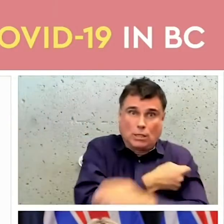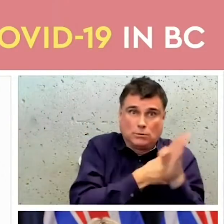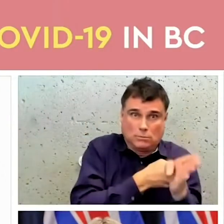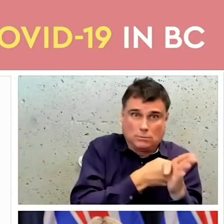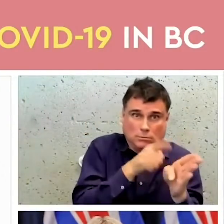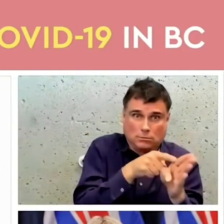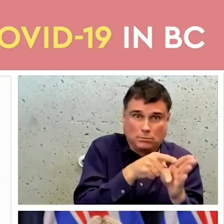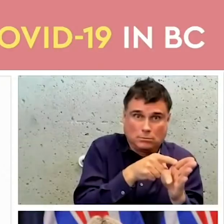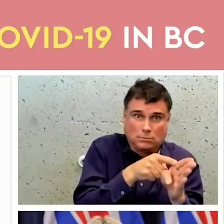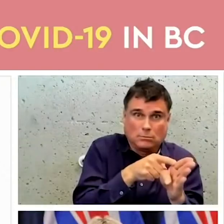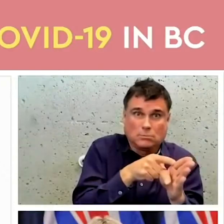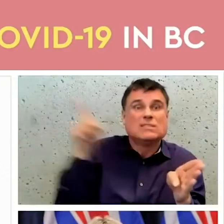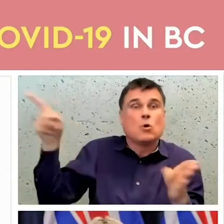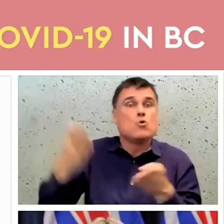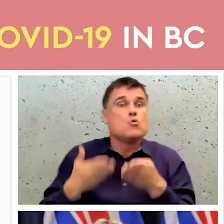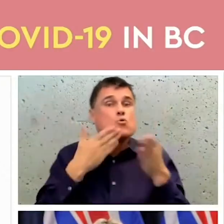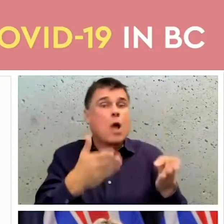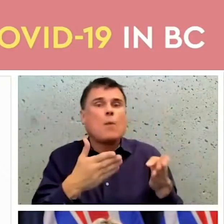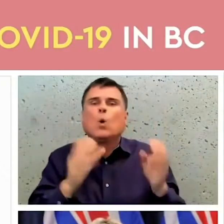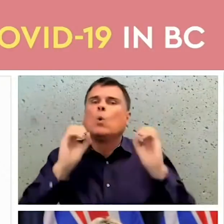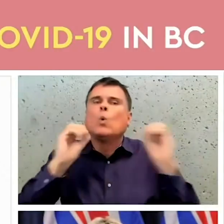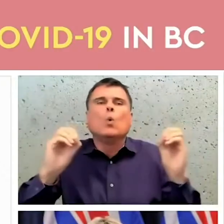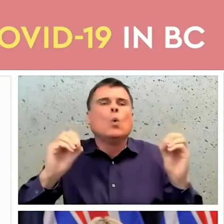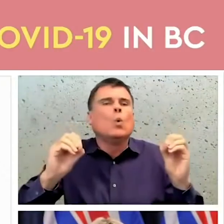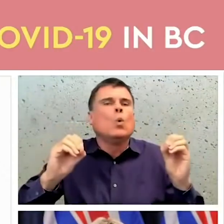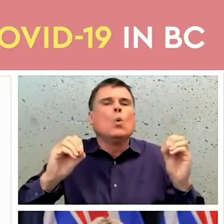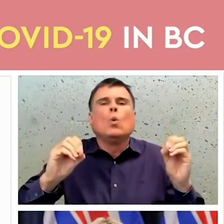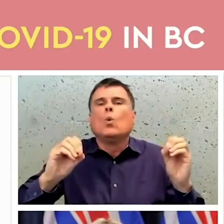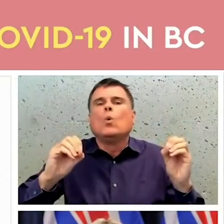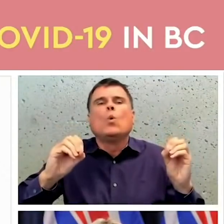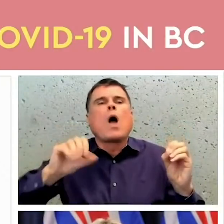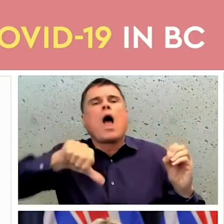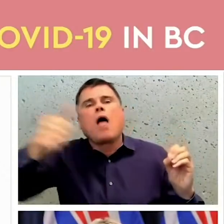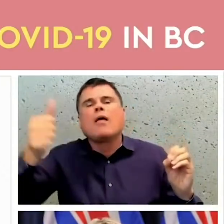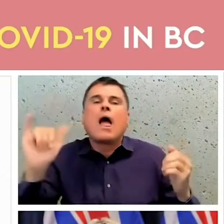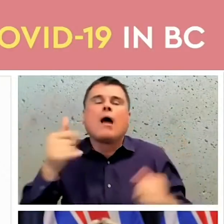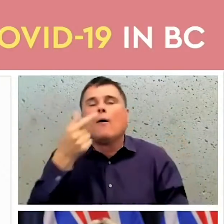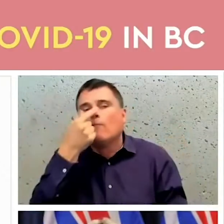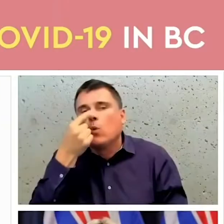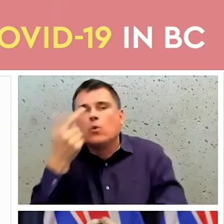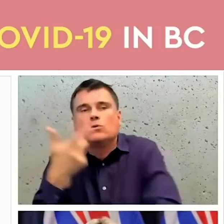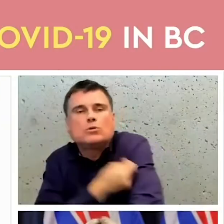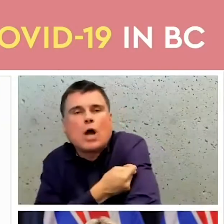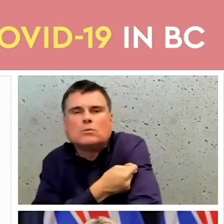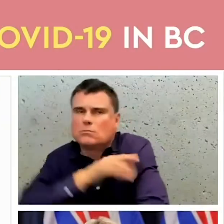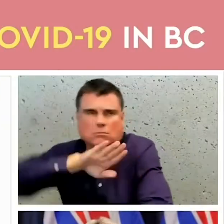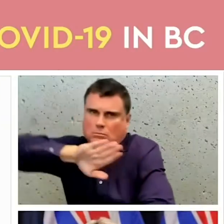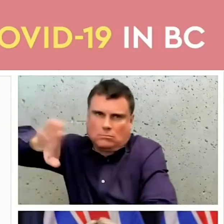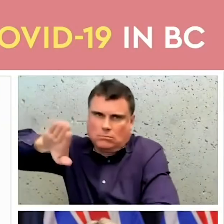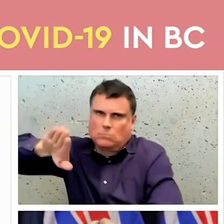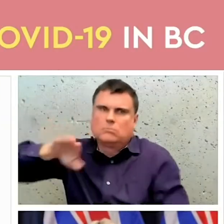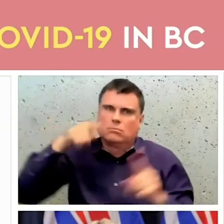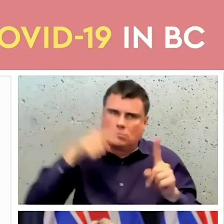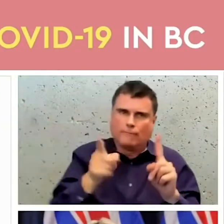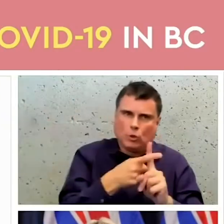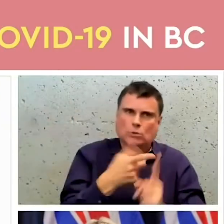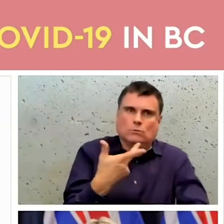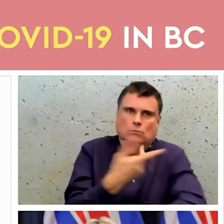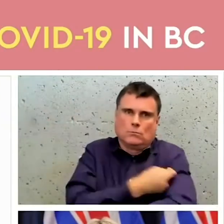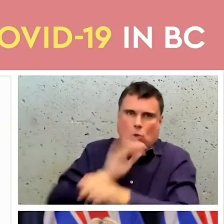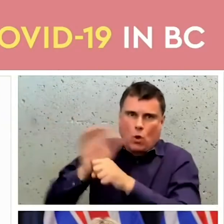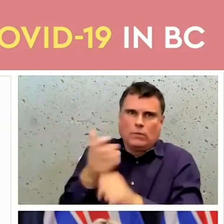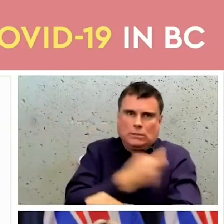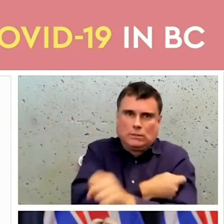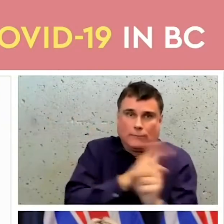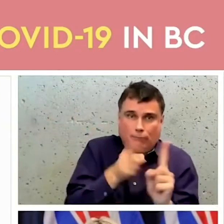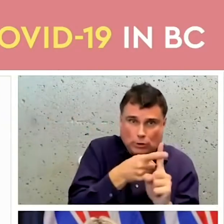in BC, and I think from a functional point of view, a practical point of view, we don't want to make children wait to receive